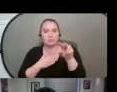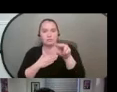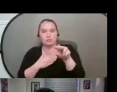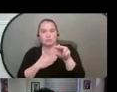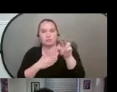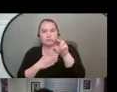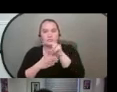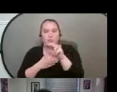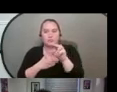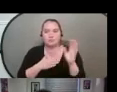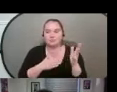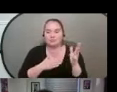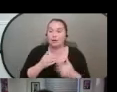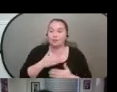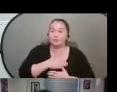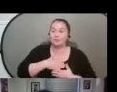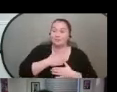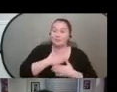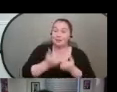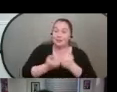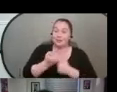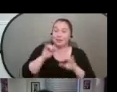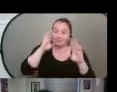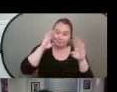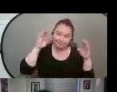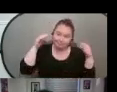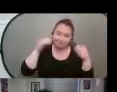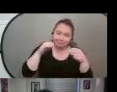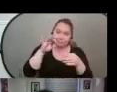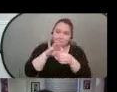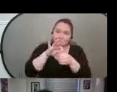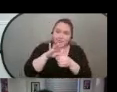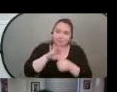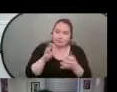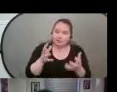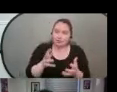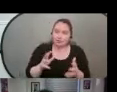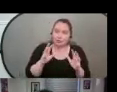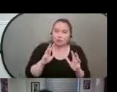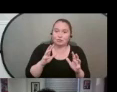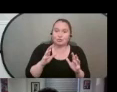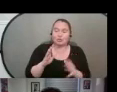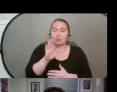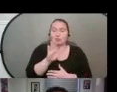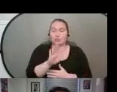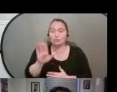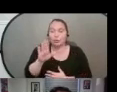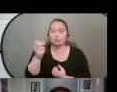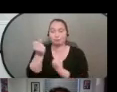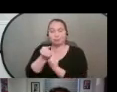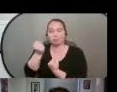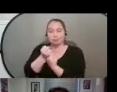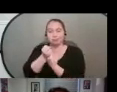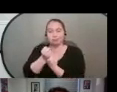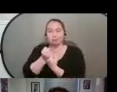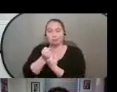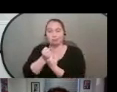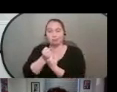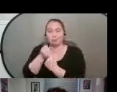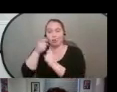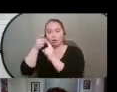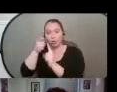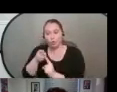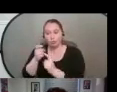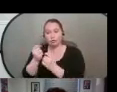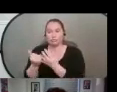Okay. Do appreciate everybody focusing in here and being able to help voice their support of the goals and priorities. And I think